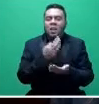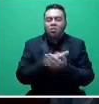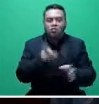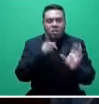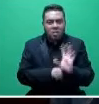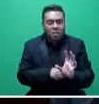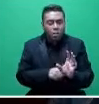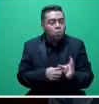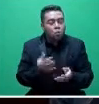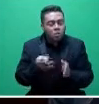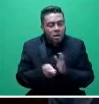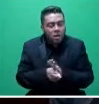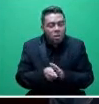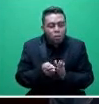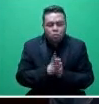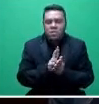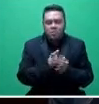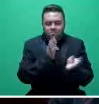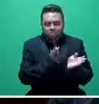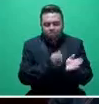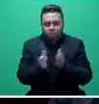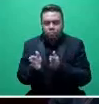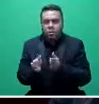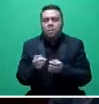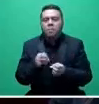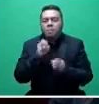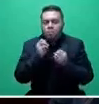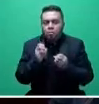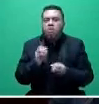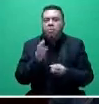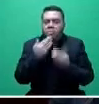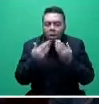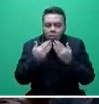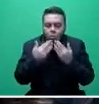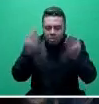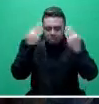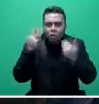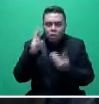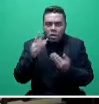a reinvigorated, re-engineered outlook. Thank you, Mr. Speaker.